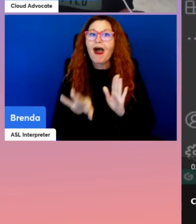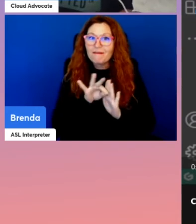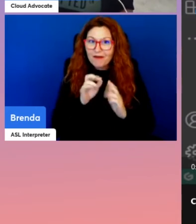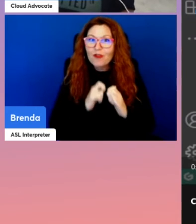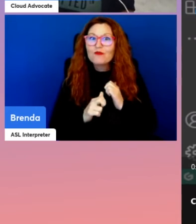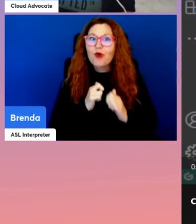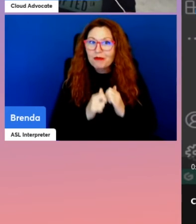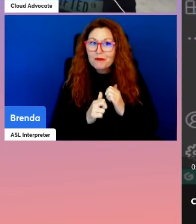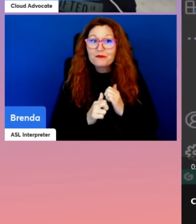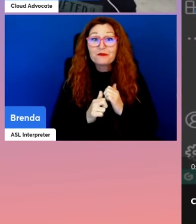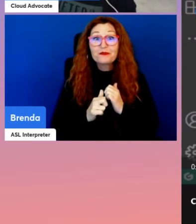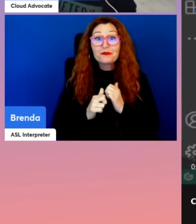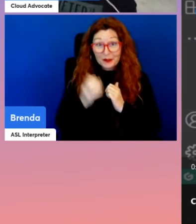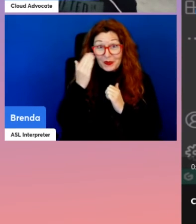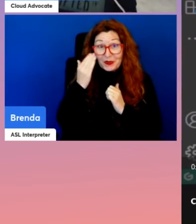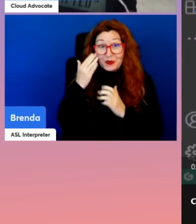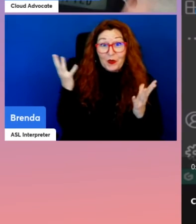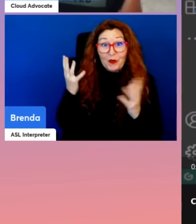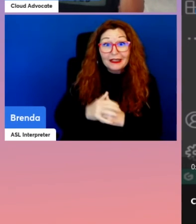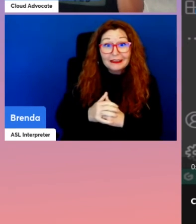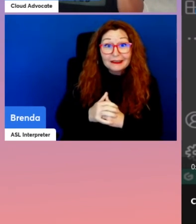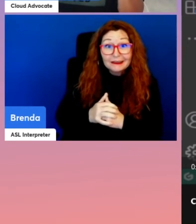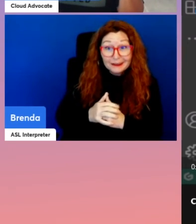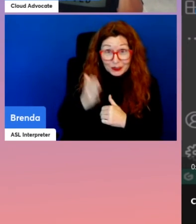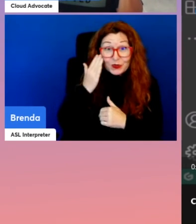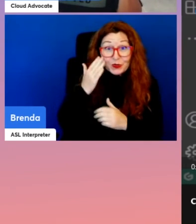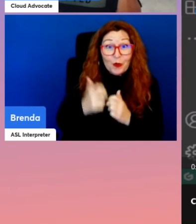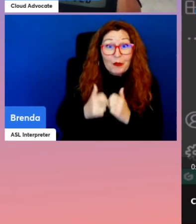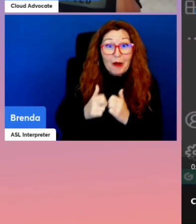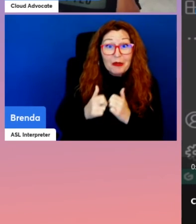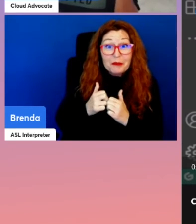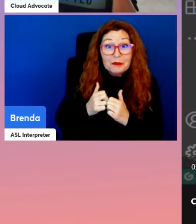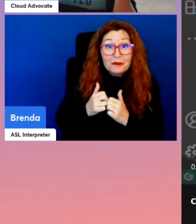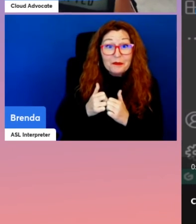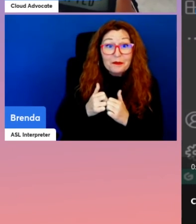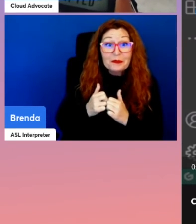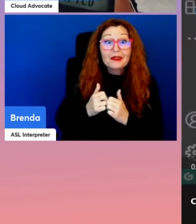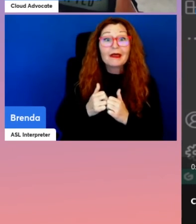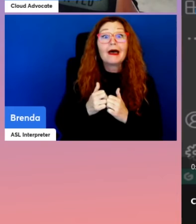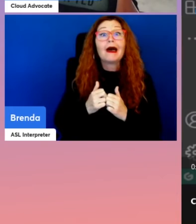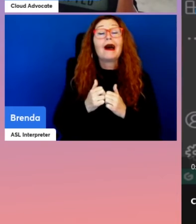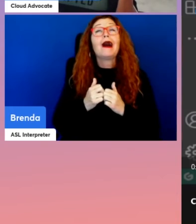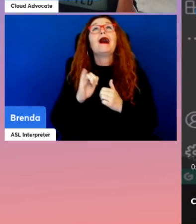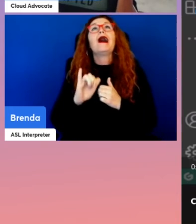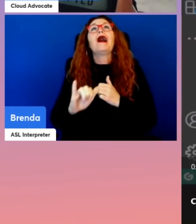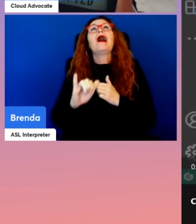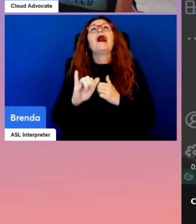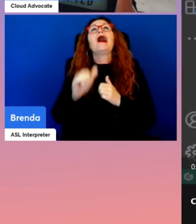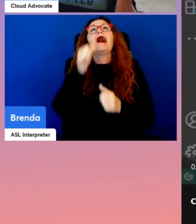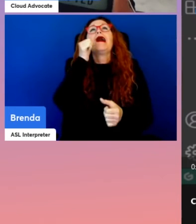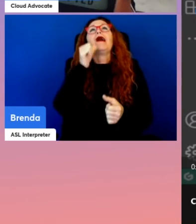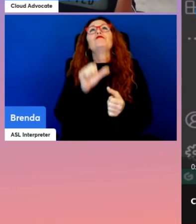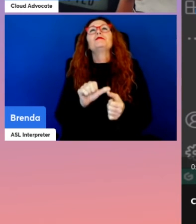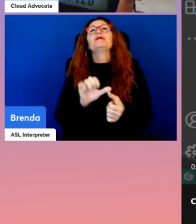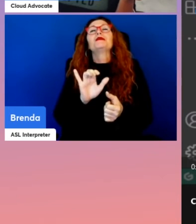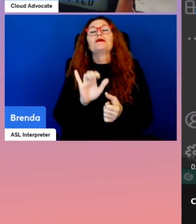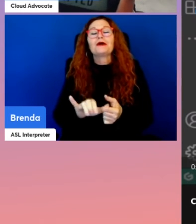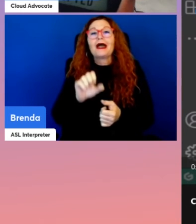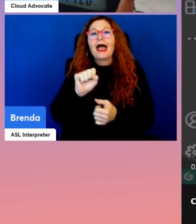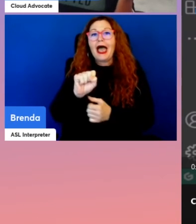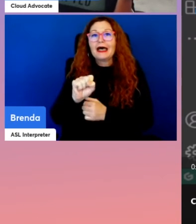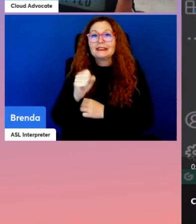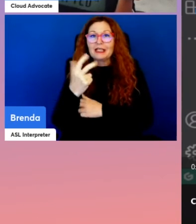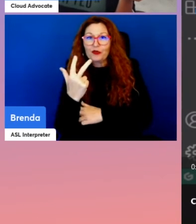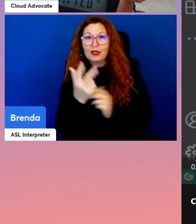y'all know what my issue was? Finally, at some point, it dawned on me. I remembered that S3 buckets